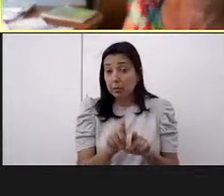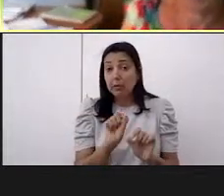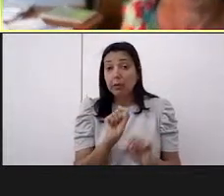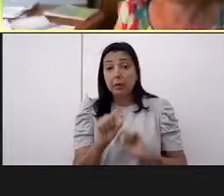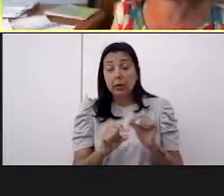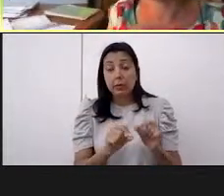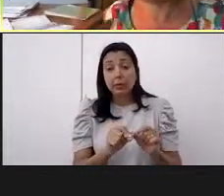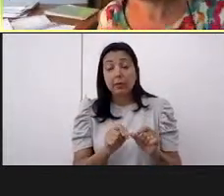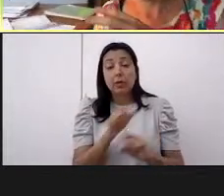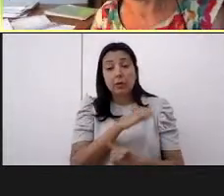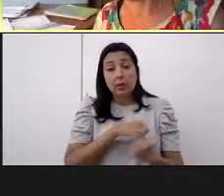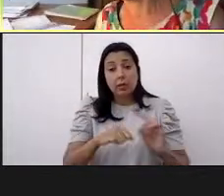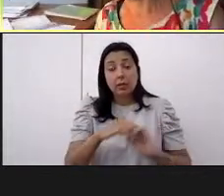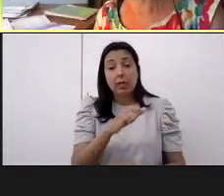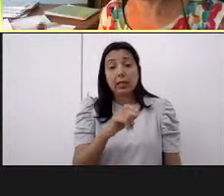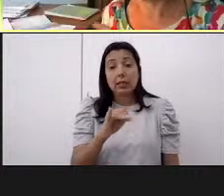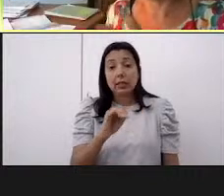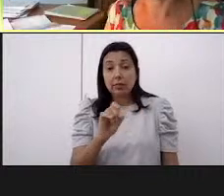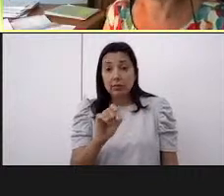to organize counter